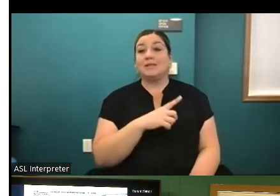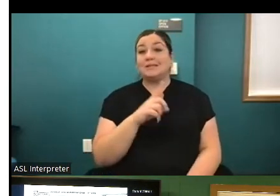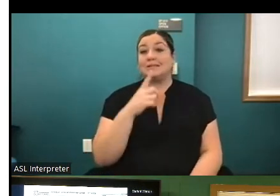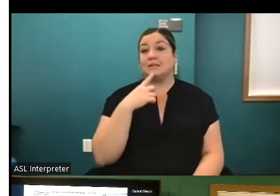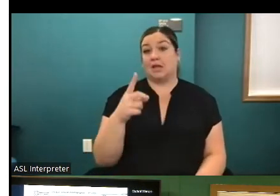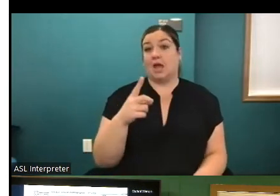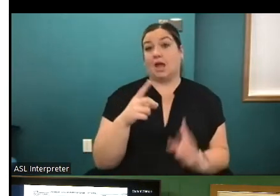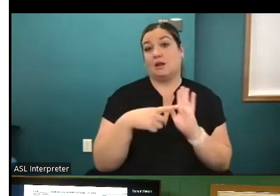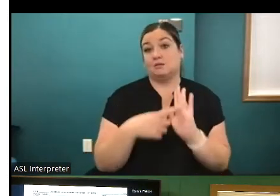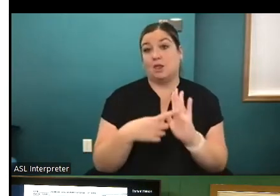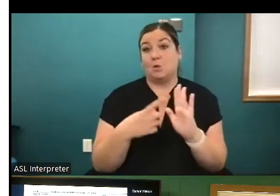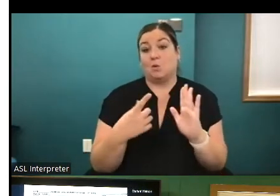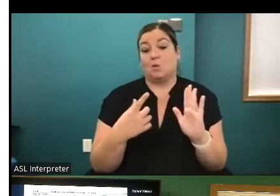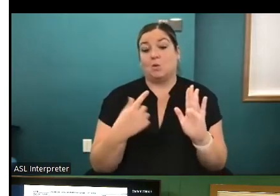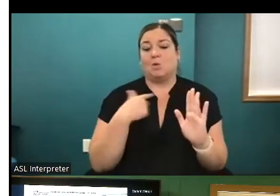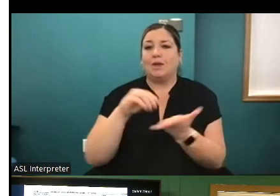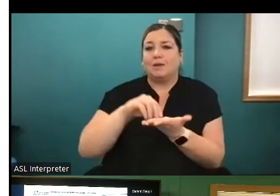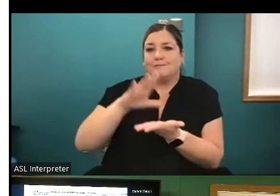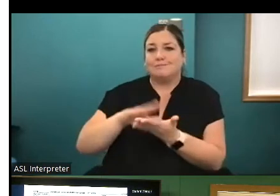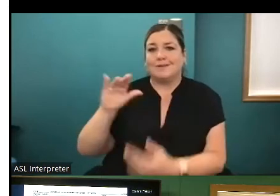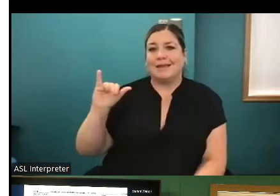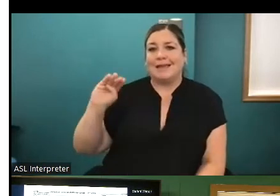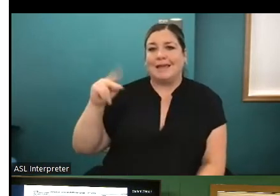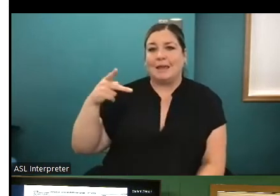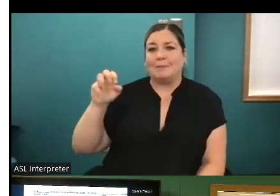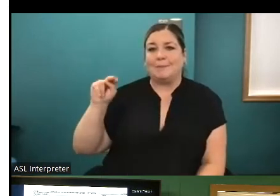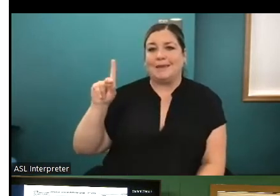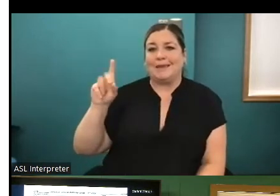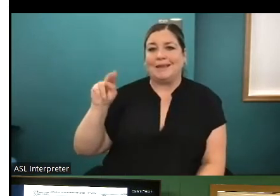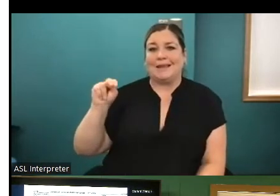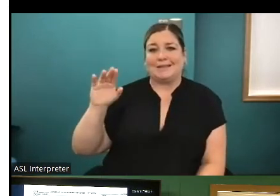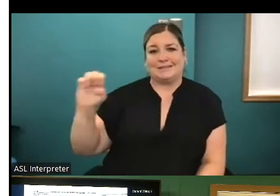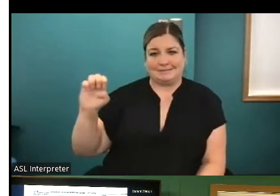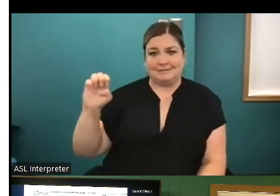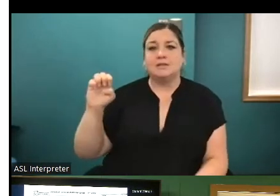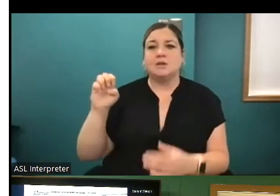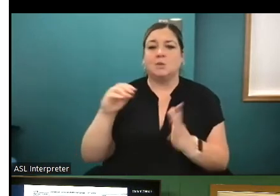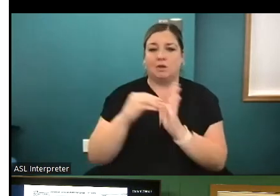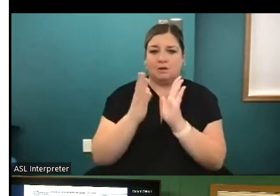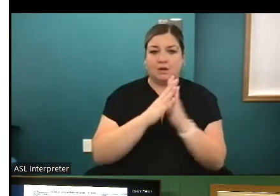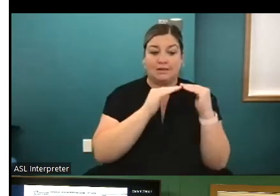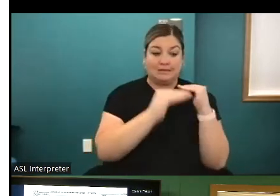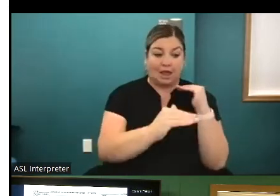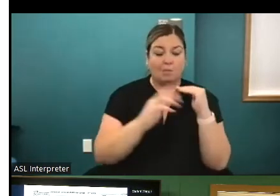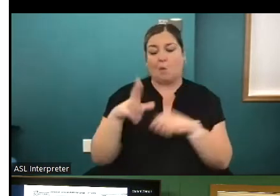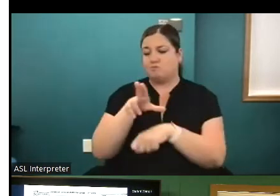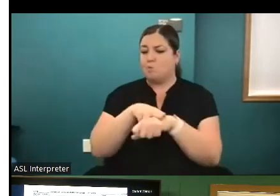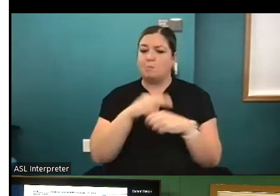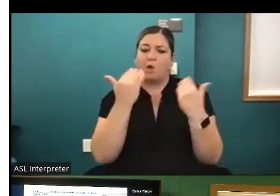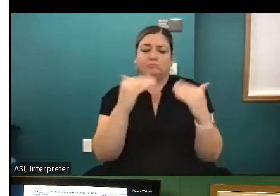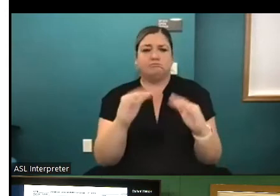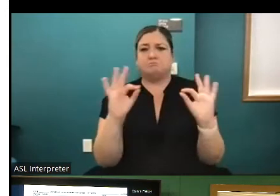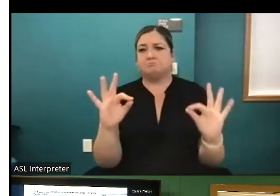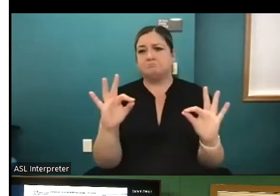you whether so we put impedances right on here. Right impedances, left impedances. We'll put something like stable or within normal limits or something like